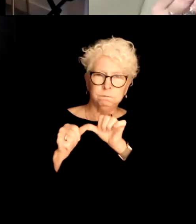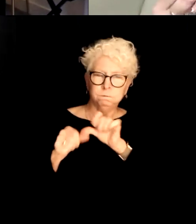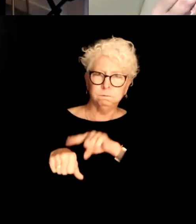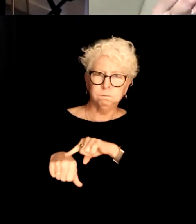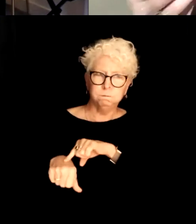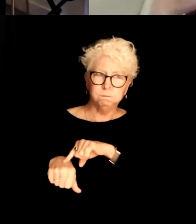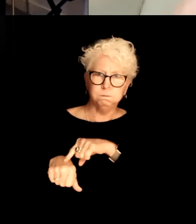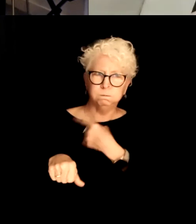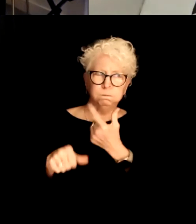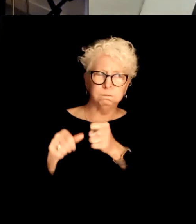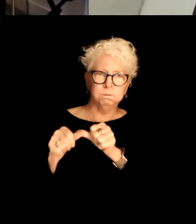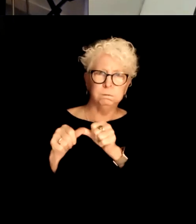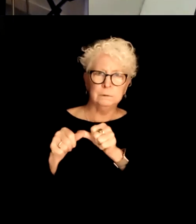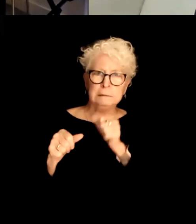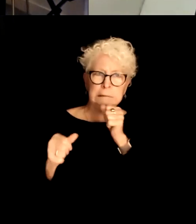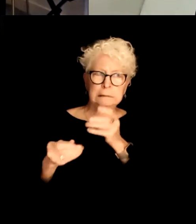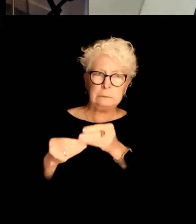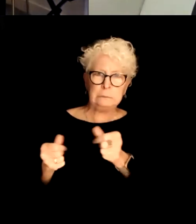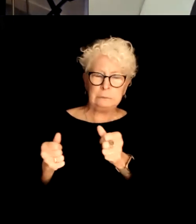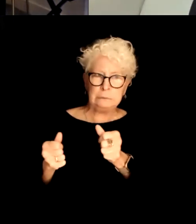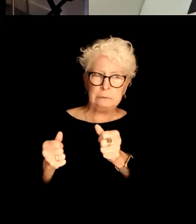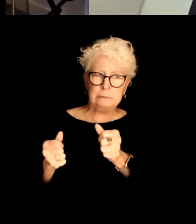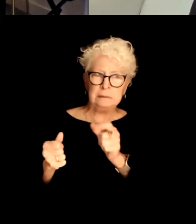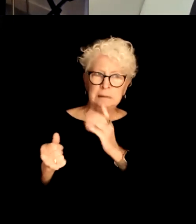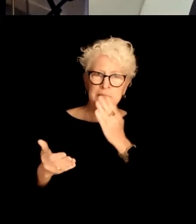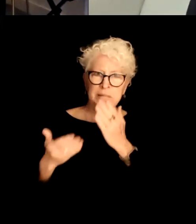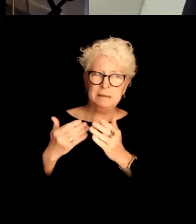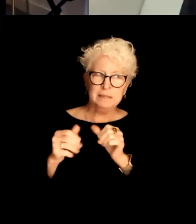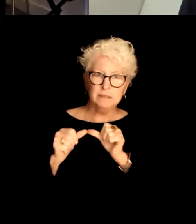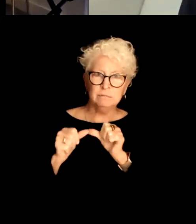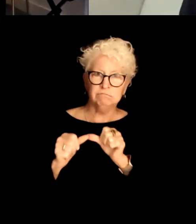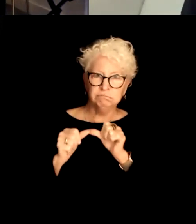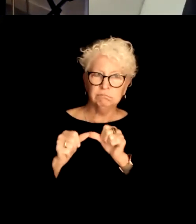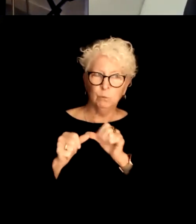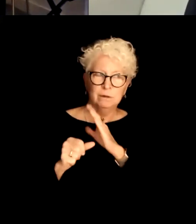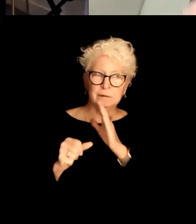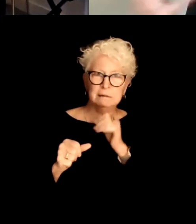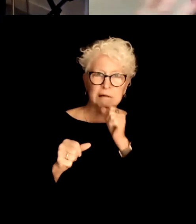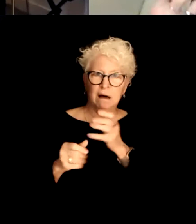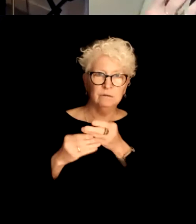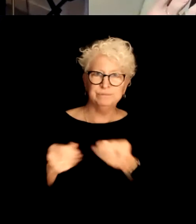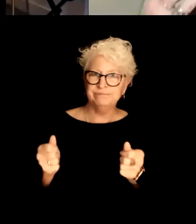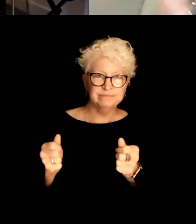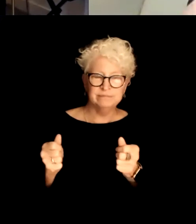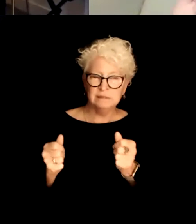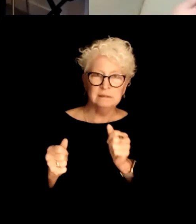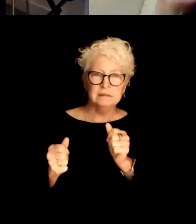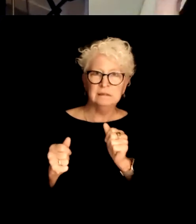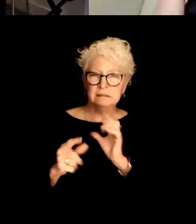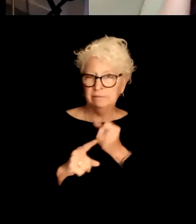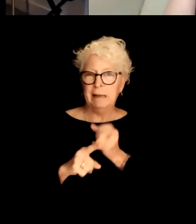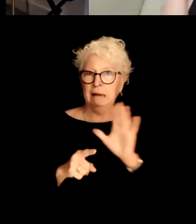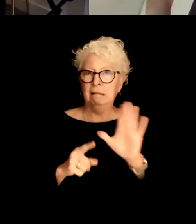these limitations on their life are maybe not going away anytime soon, and they're starting to wonder if